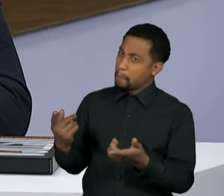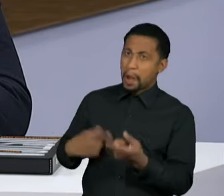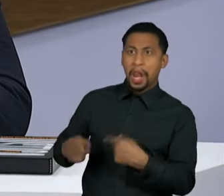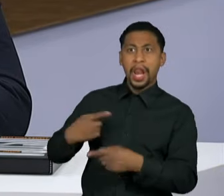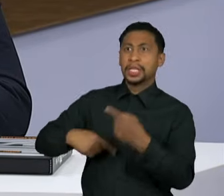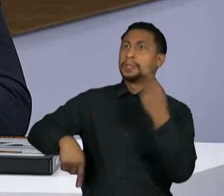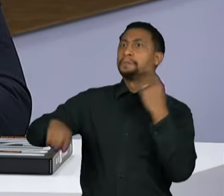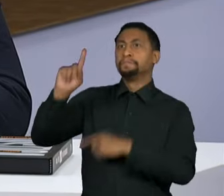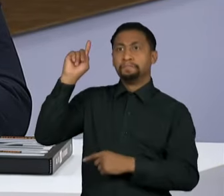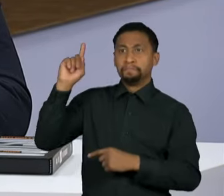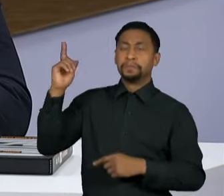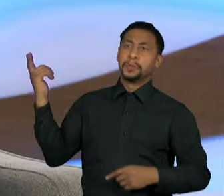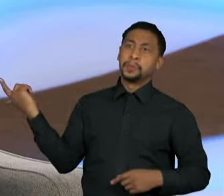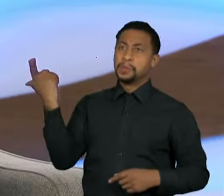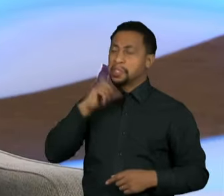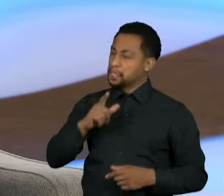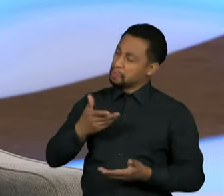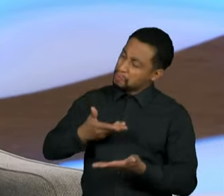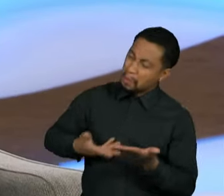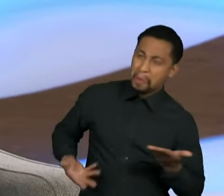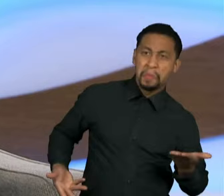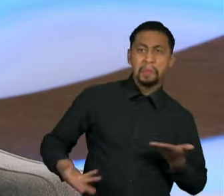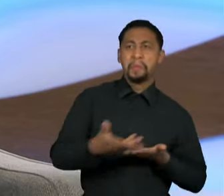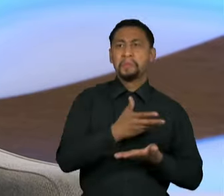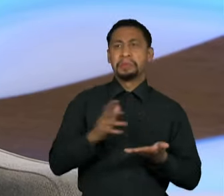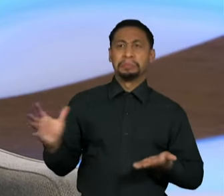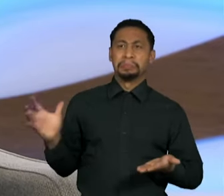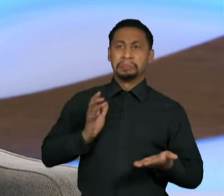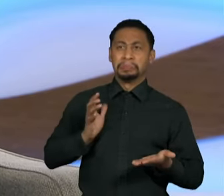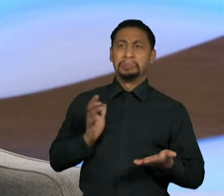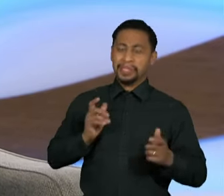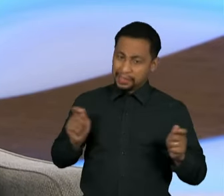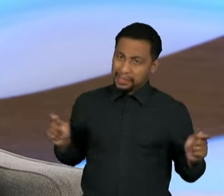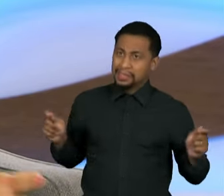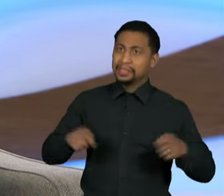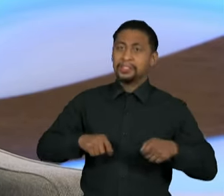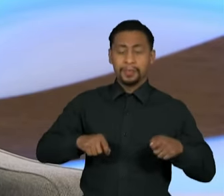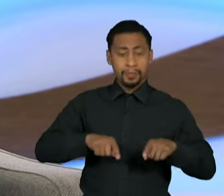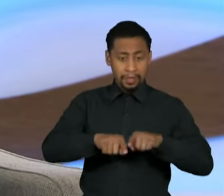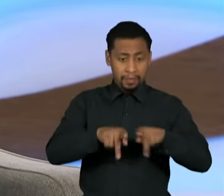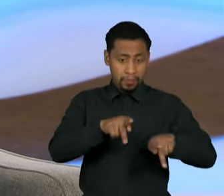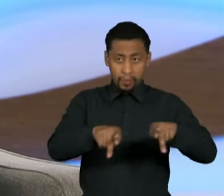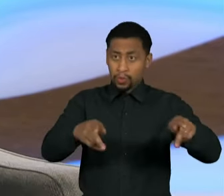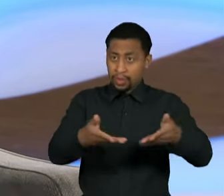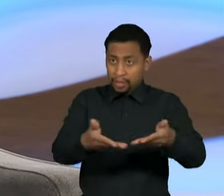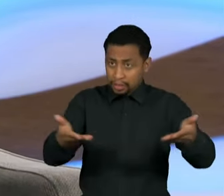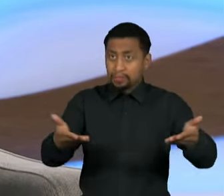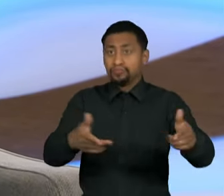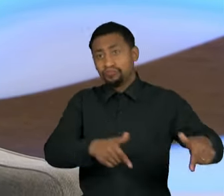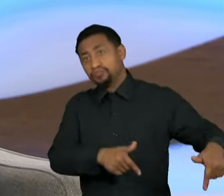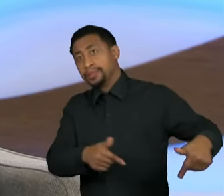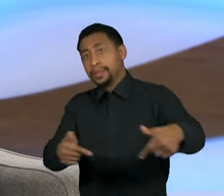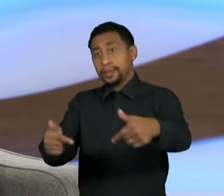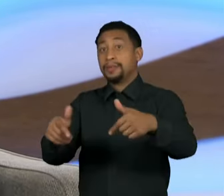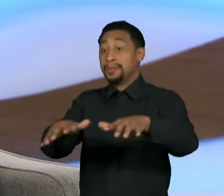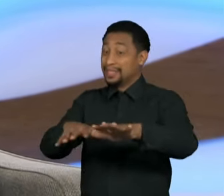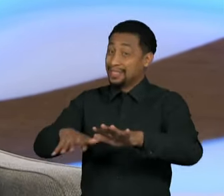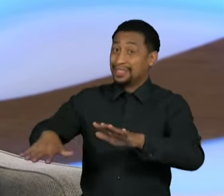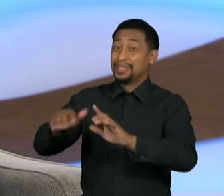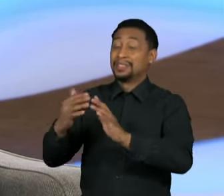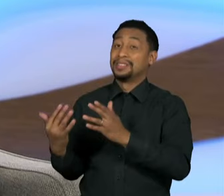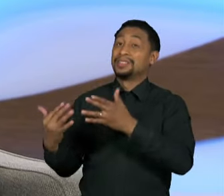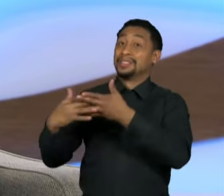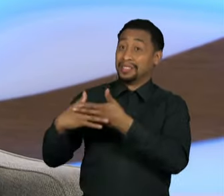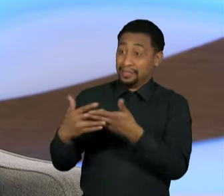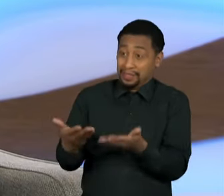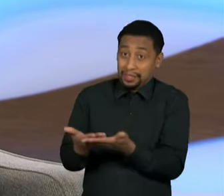enriched by strengthening those forms of civic participation within civil society, I mean, that's a very important question